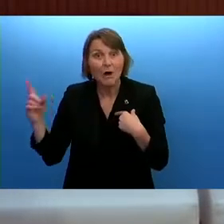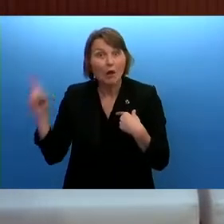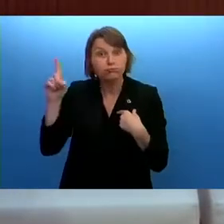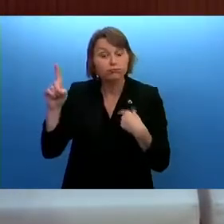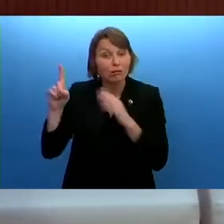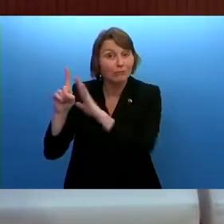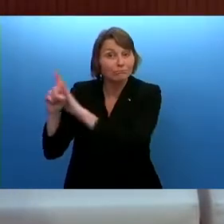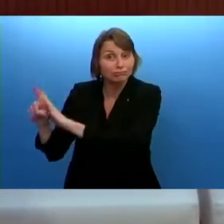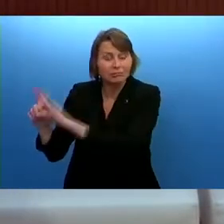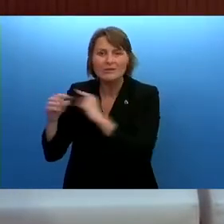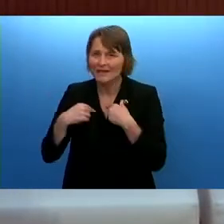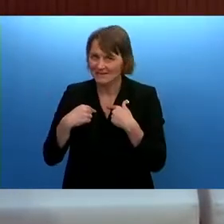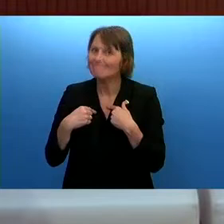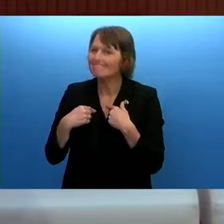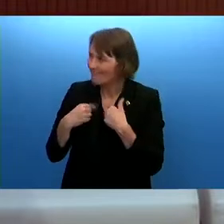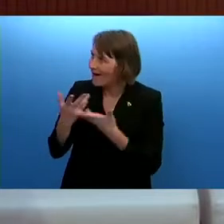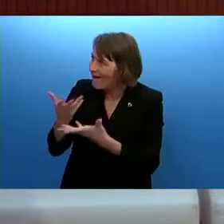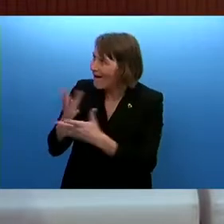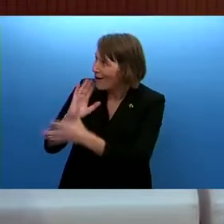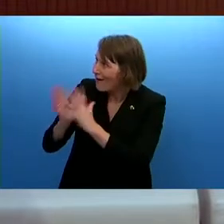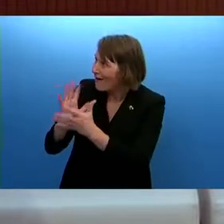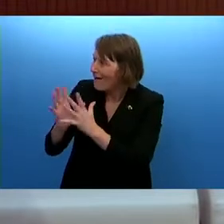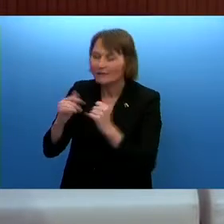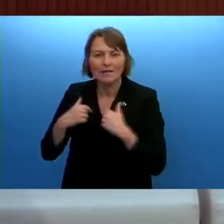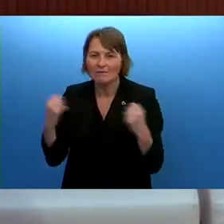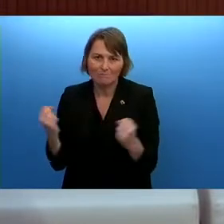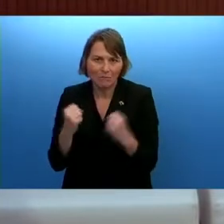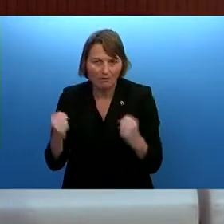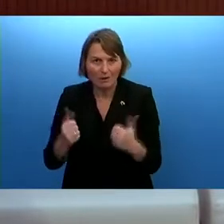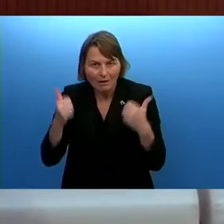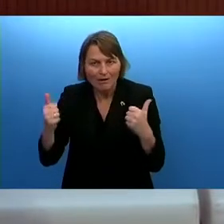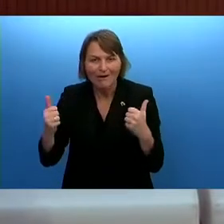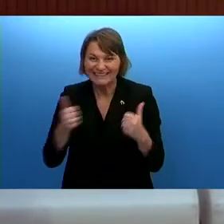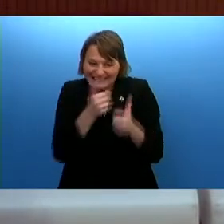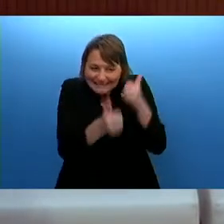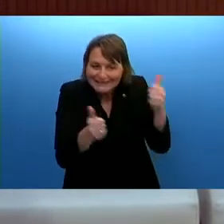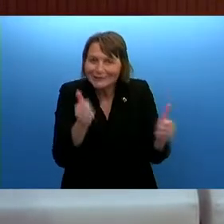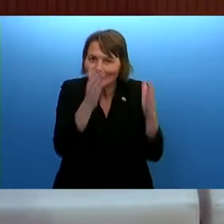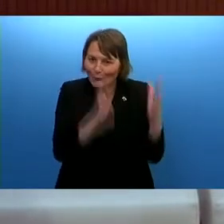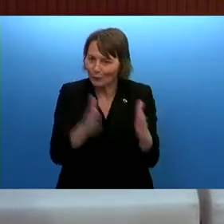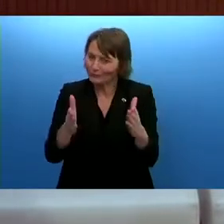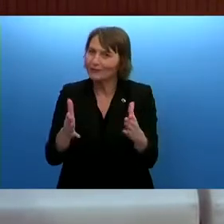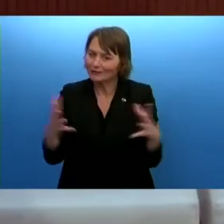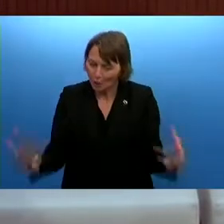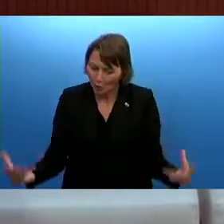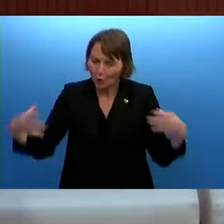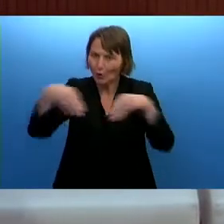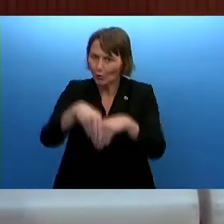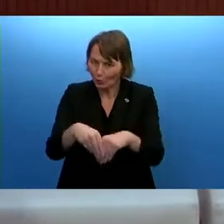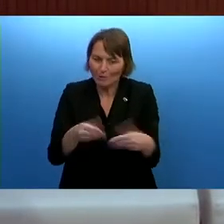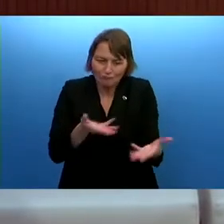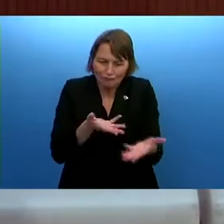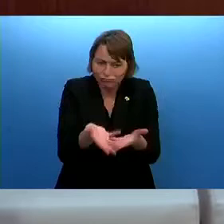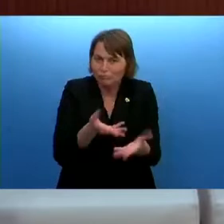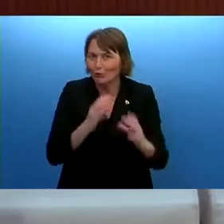not the ability to effectively communicate with her. We need each person of our society to be able to communicate